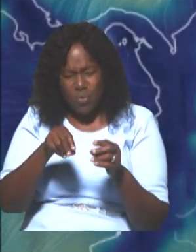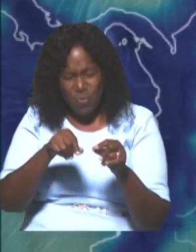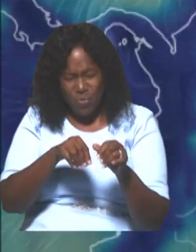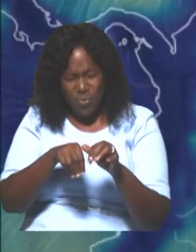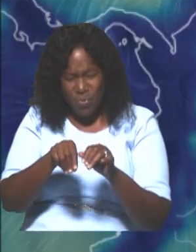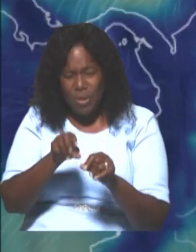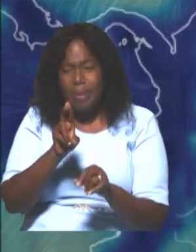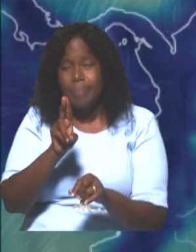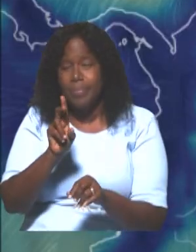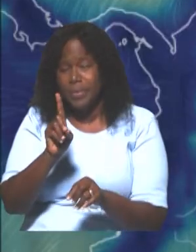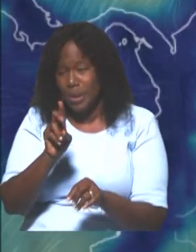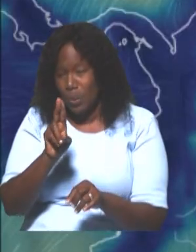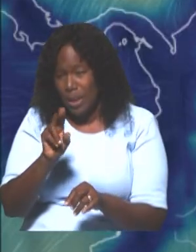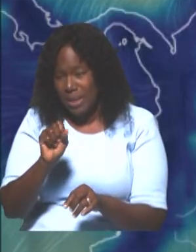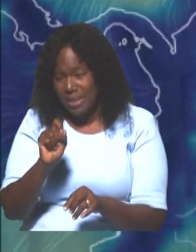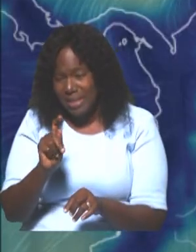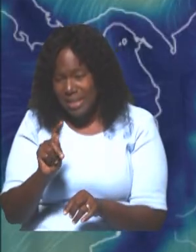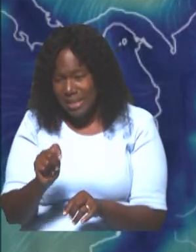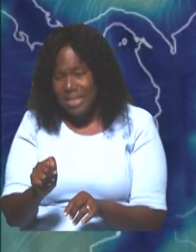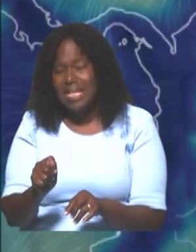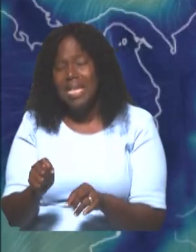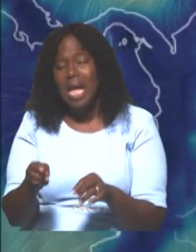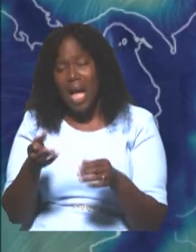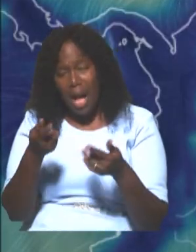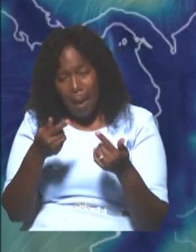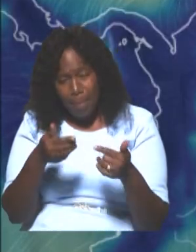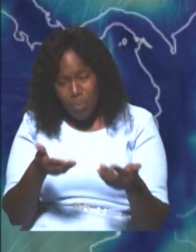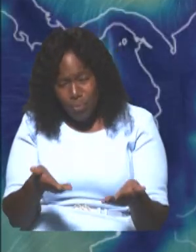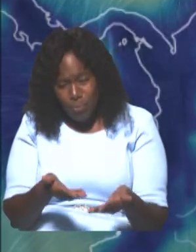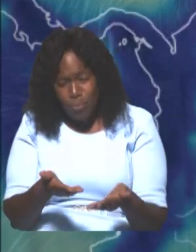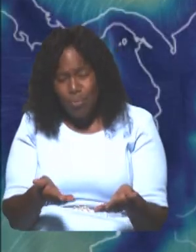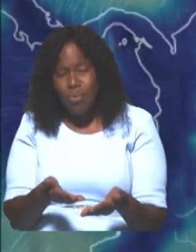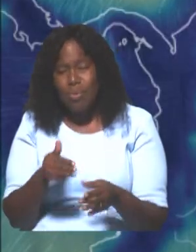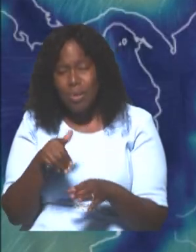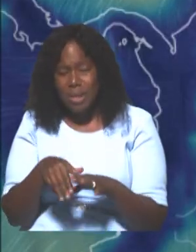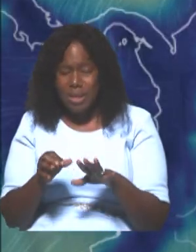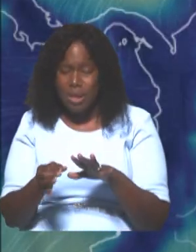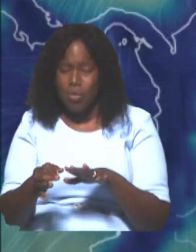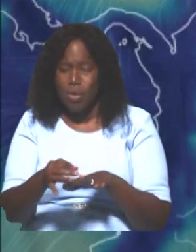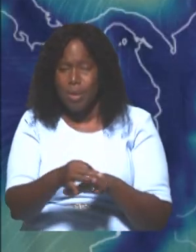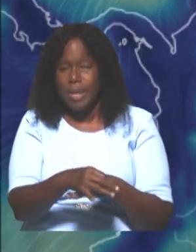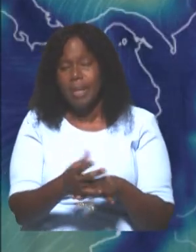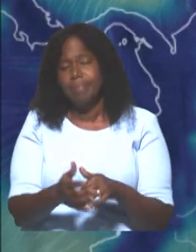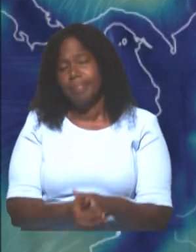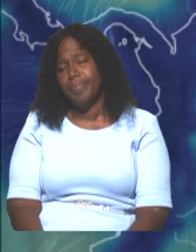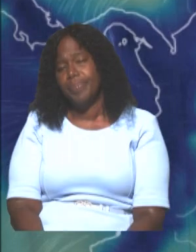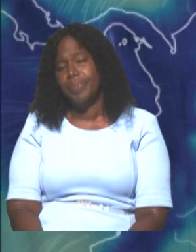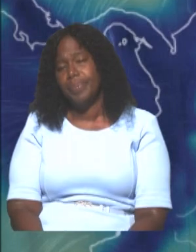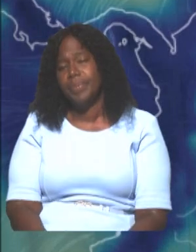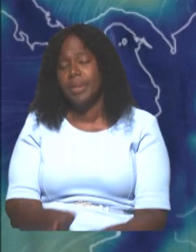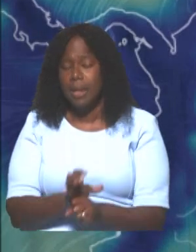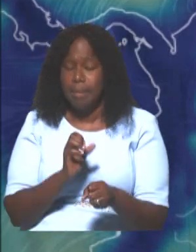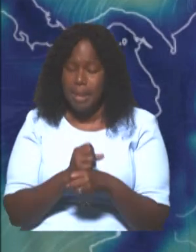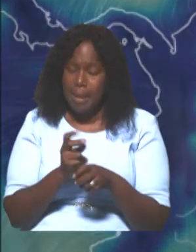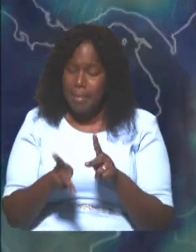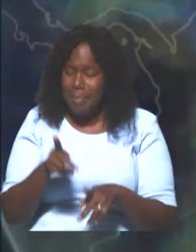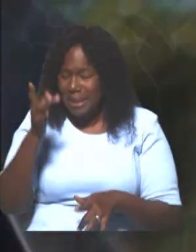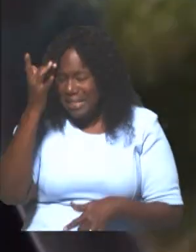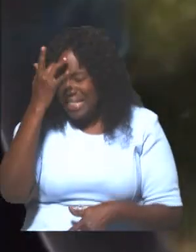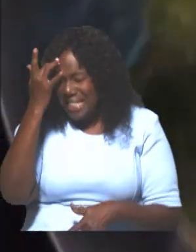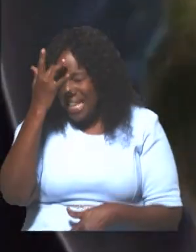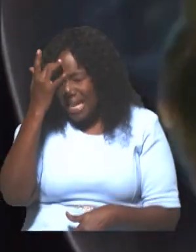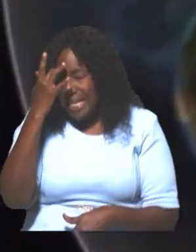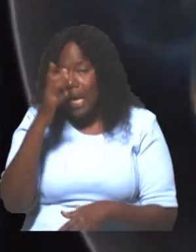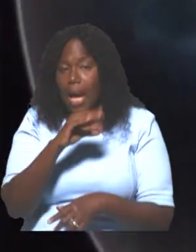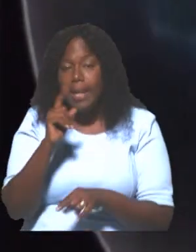PM10, larger airborne particulate matter that tends to have more immediate effect on our health and visibility.